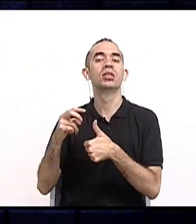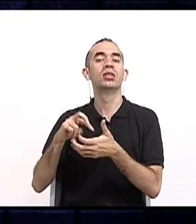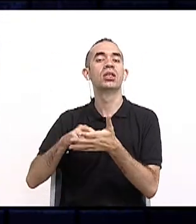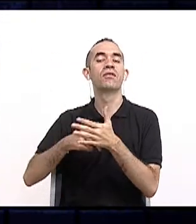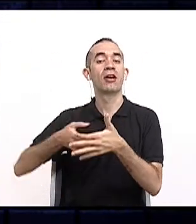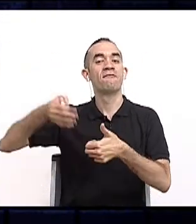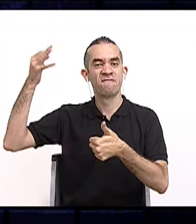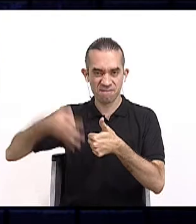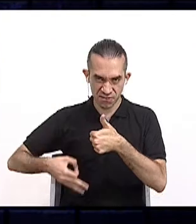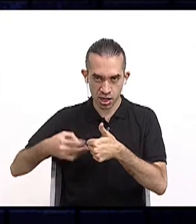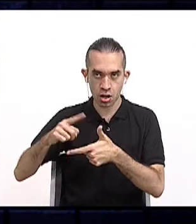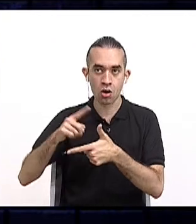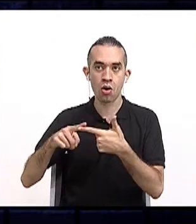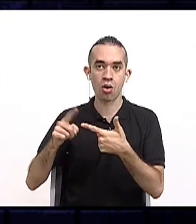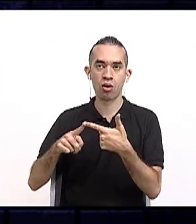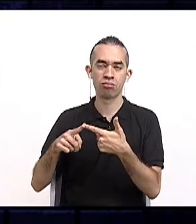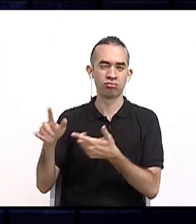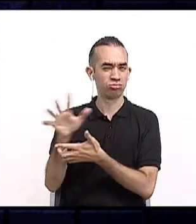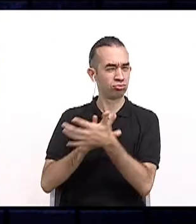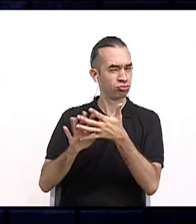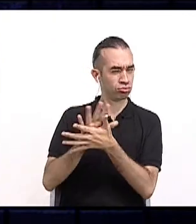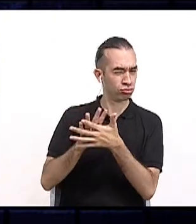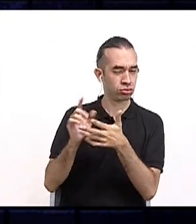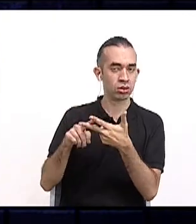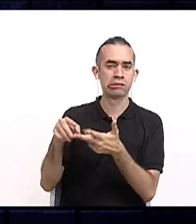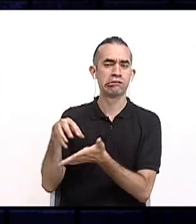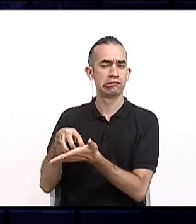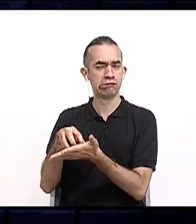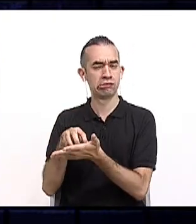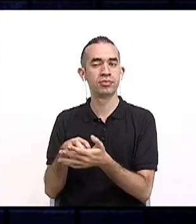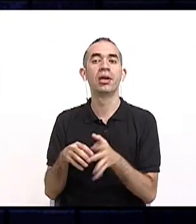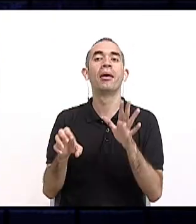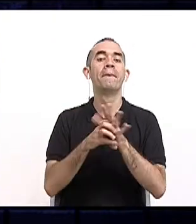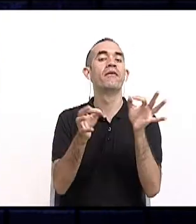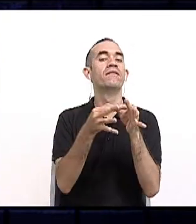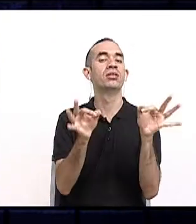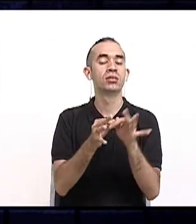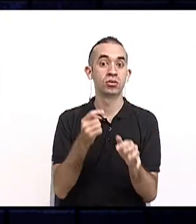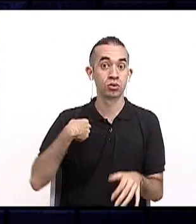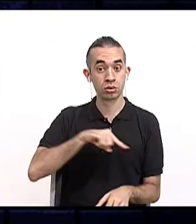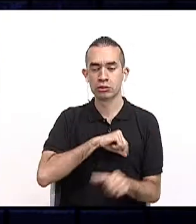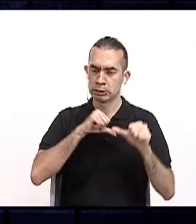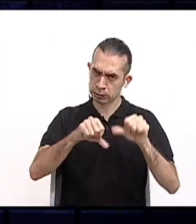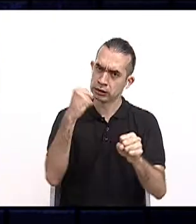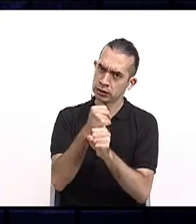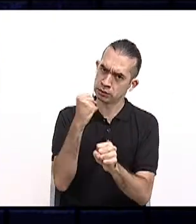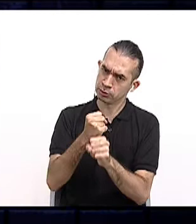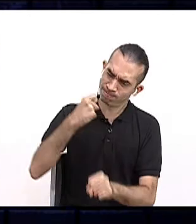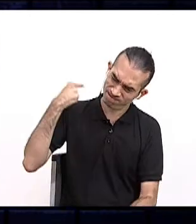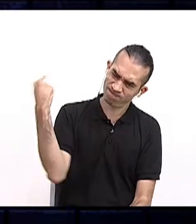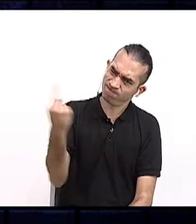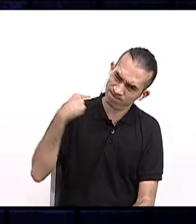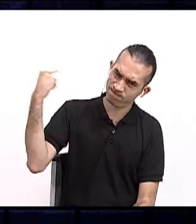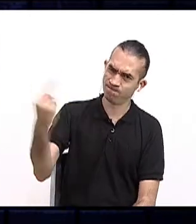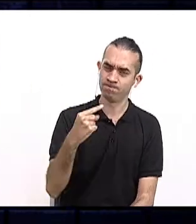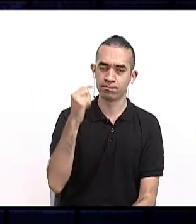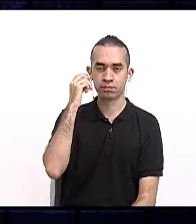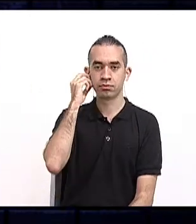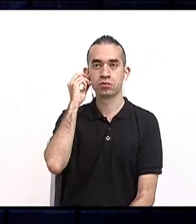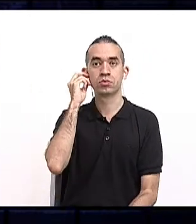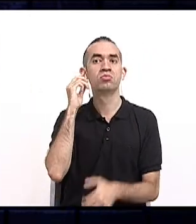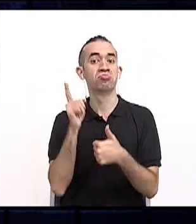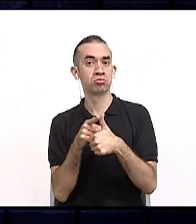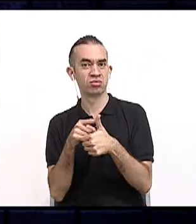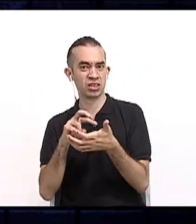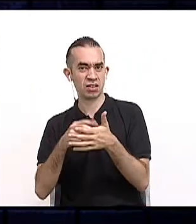doubtly? Look at the example. We need to keep working, rain or shine. So we need to keep working, certainly, or we need